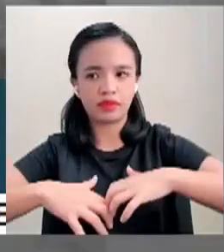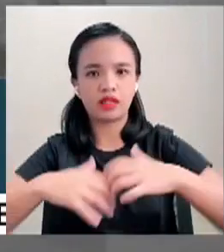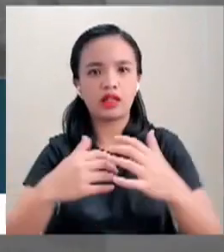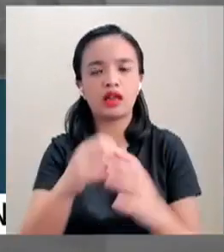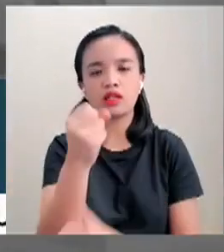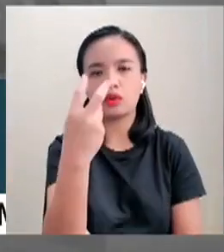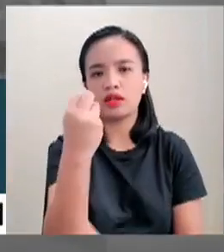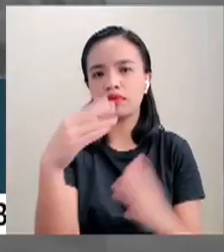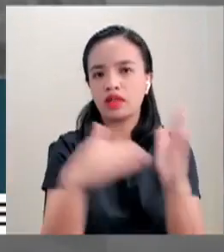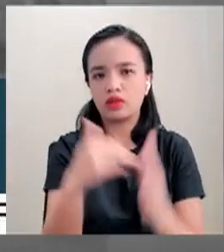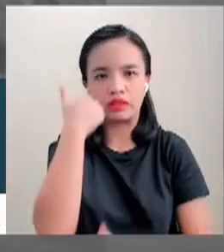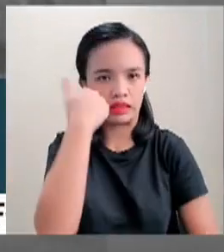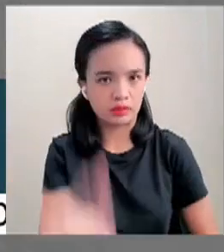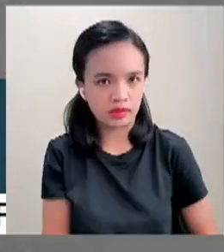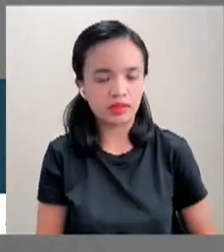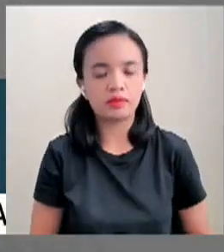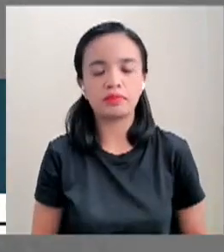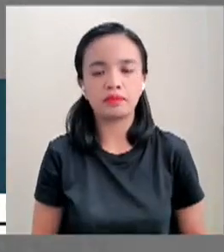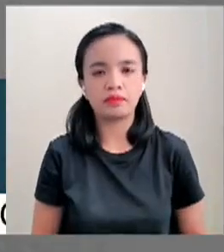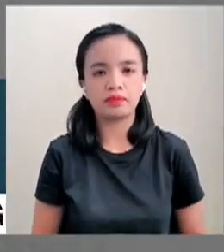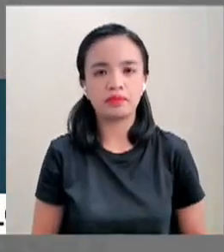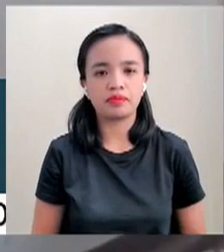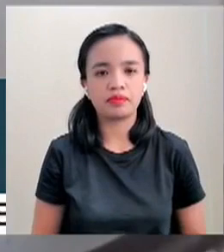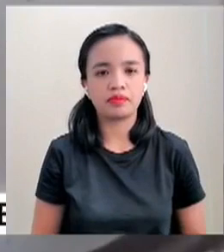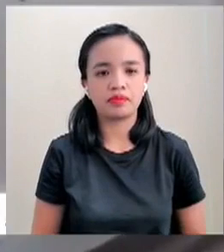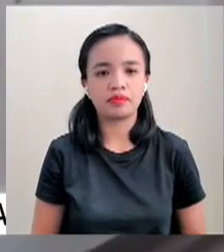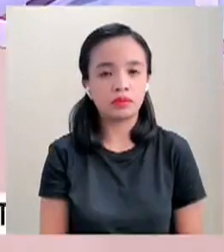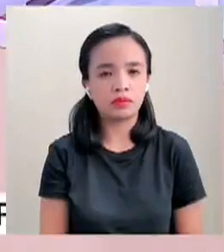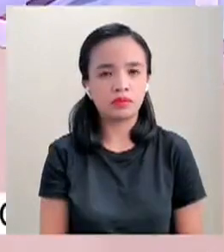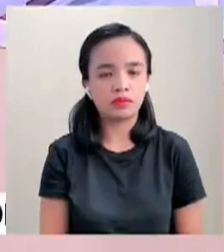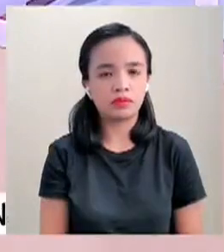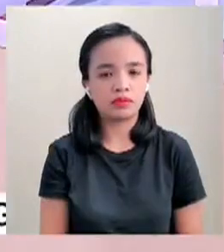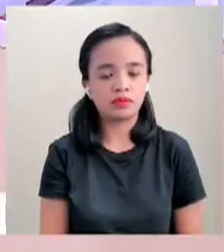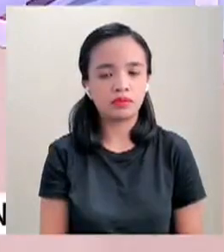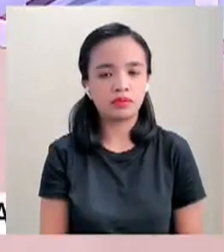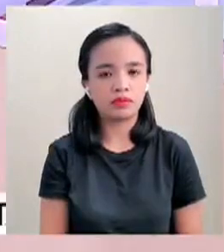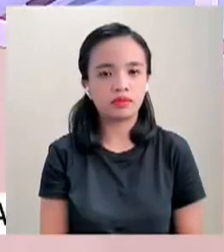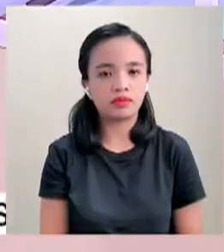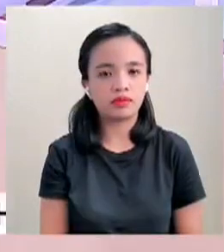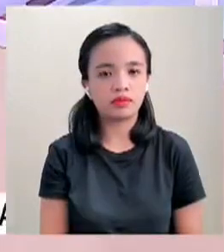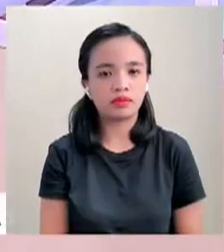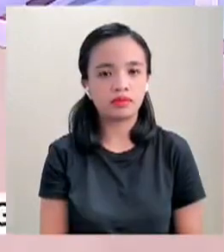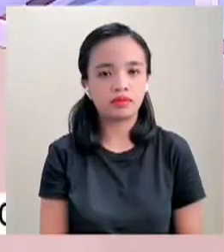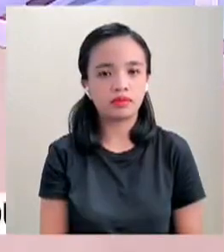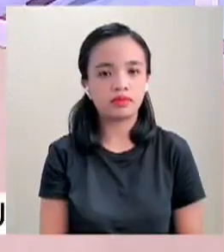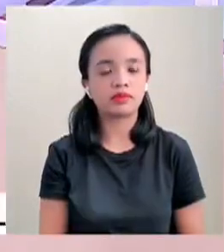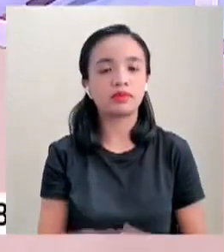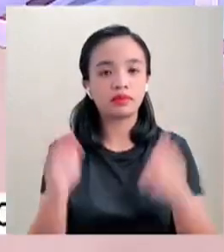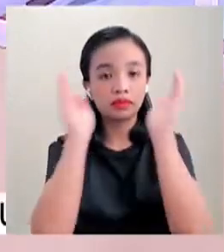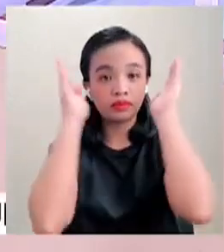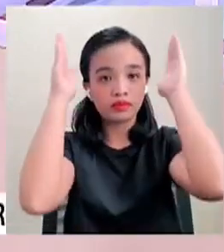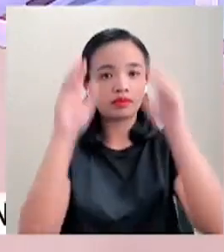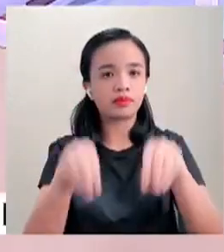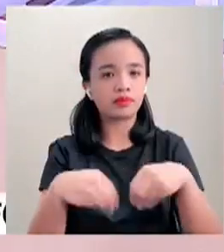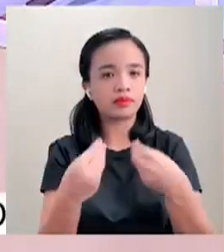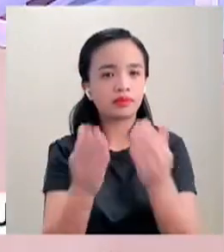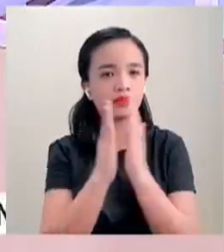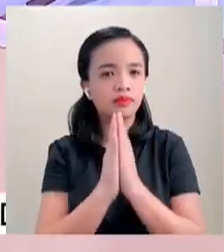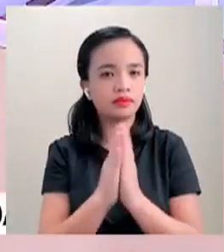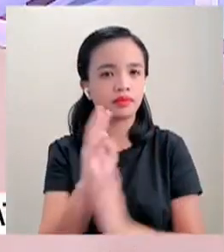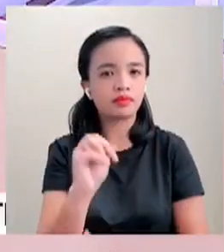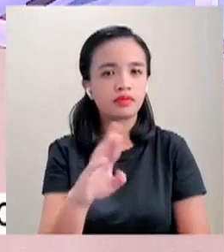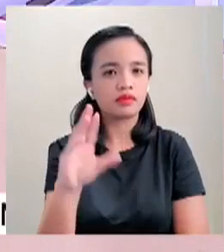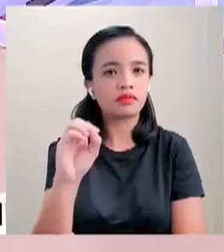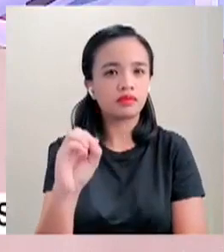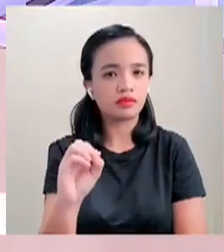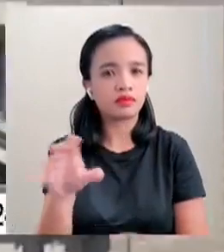people. Arash Arabasadi, VOA News. Pope Francis offers prayers for the victims of Morocco's deadliest quake